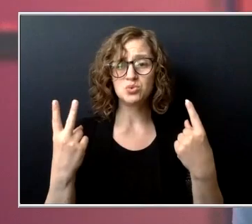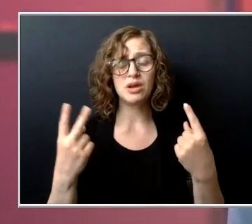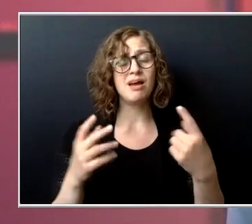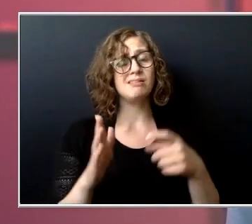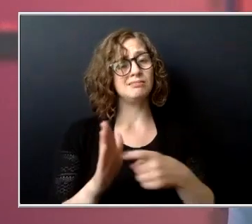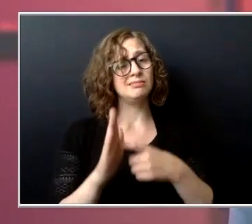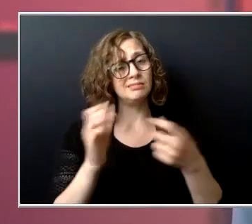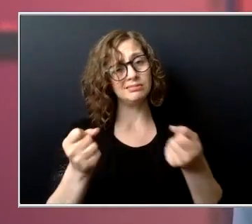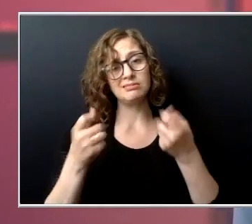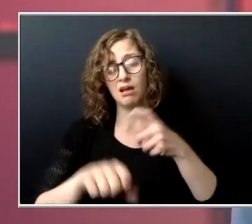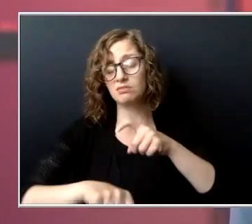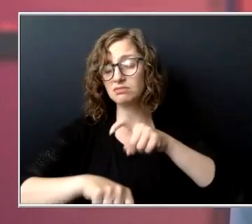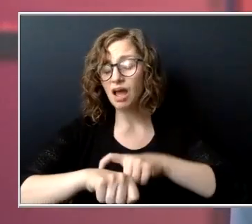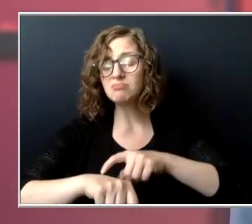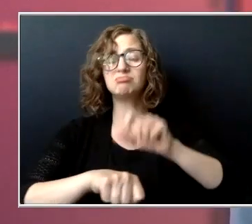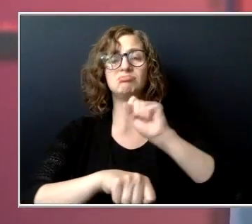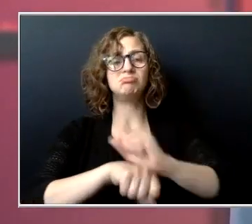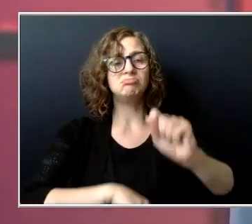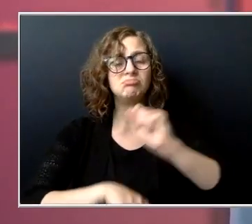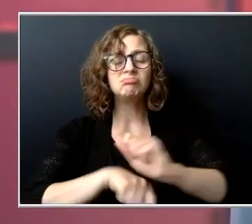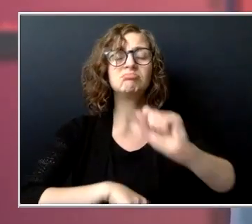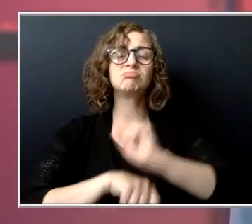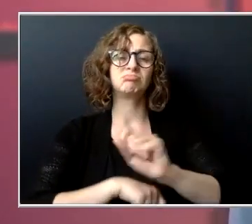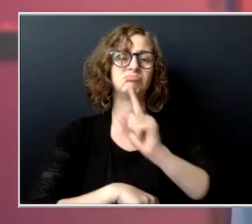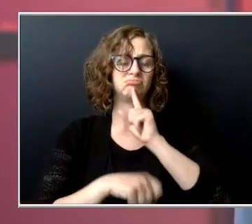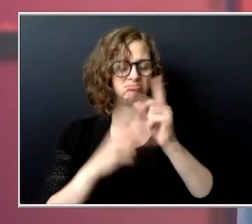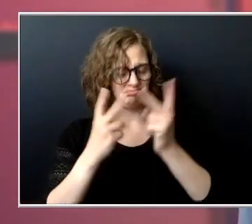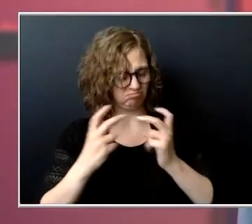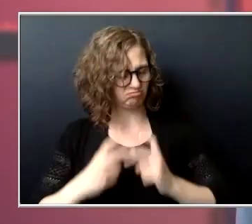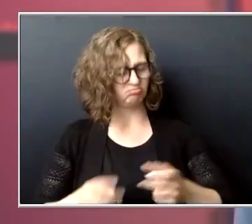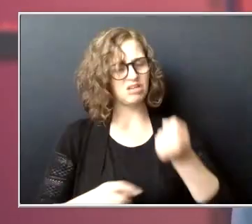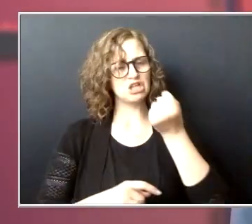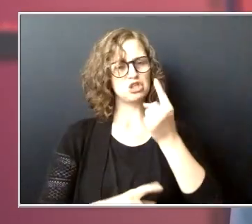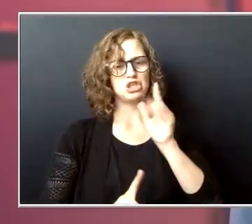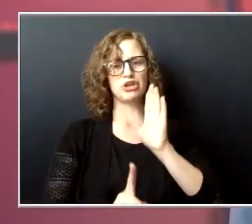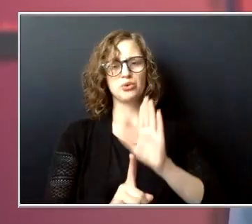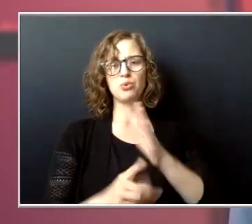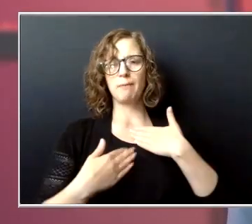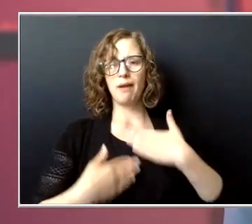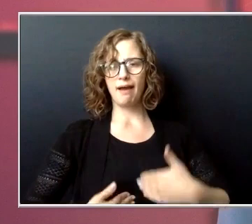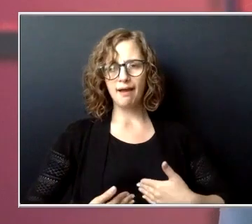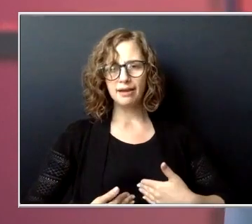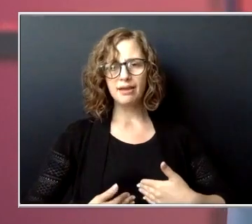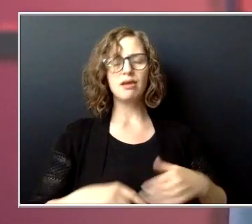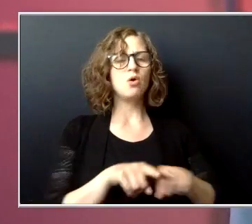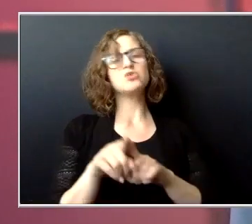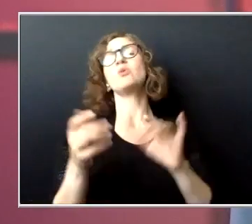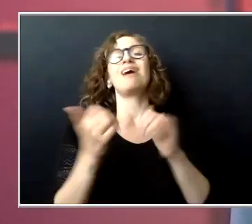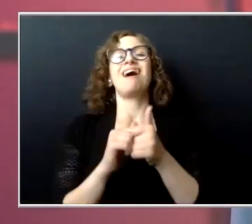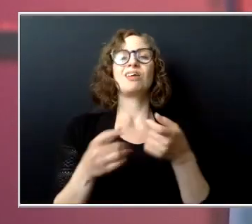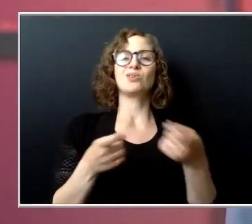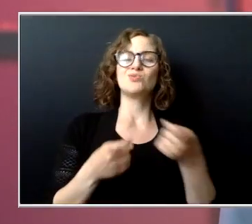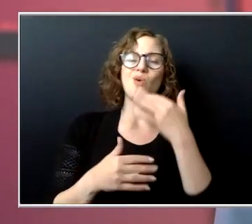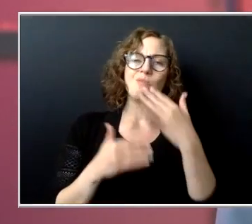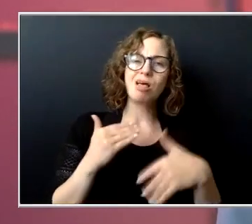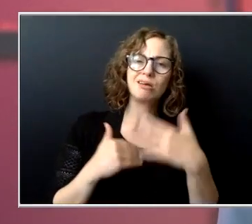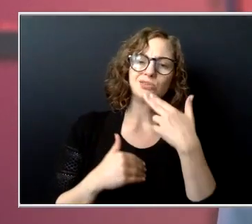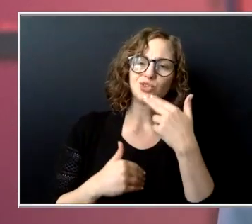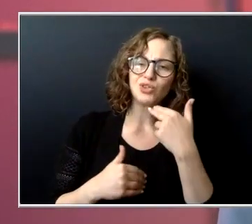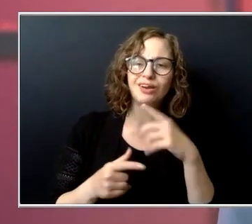really understand your body in and of itself, as well as how to control blood sugar. And then you add into the factors